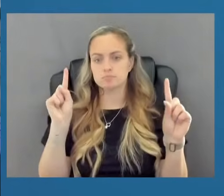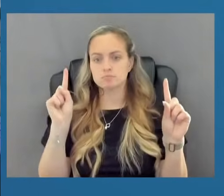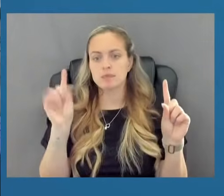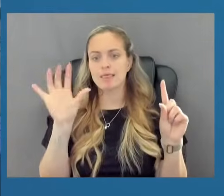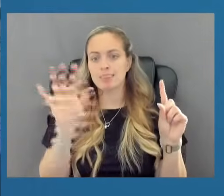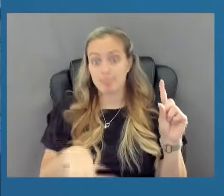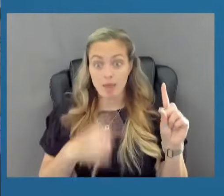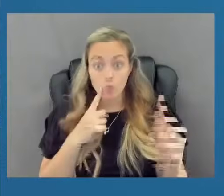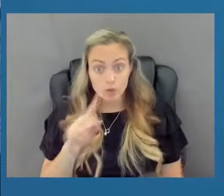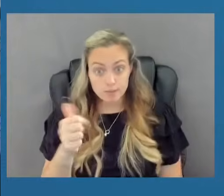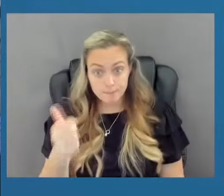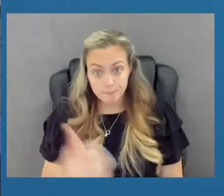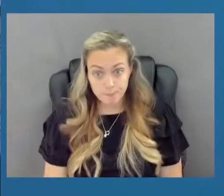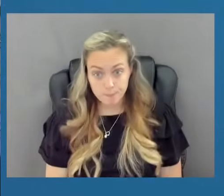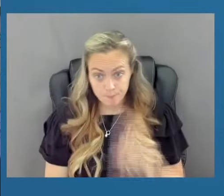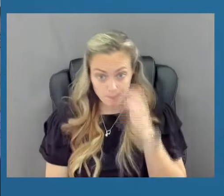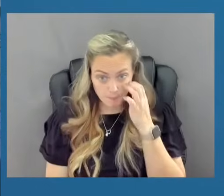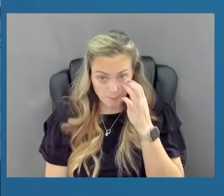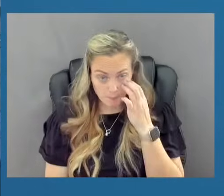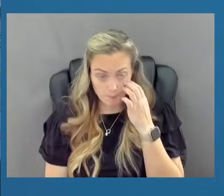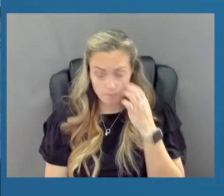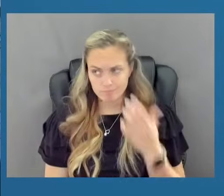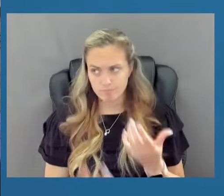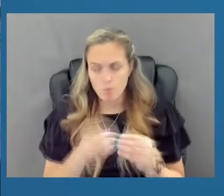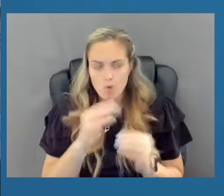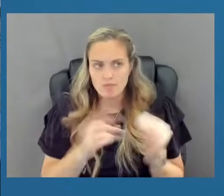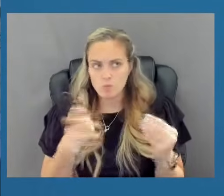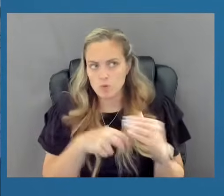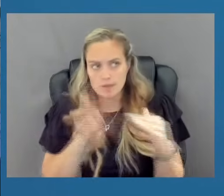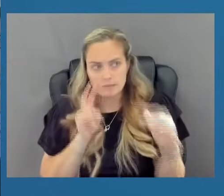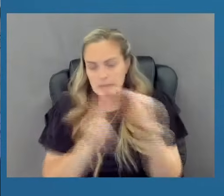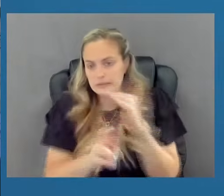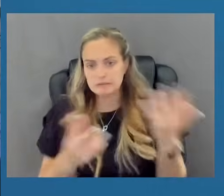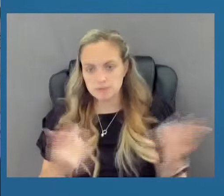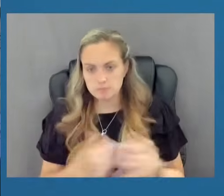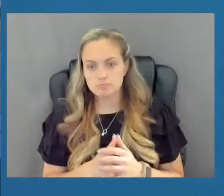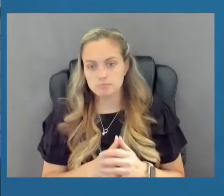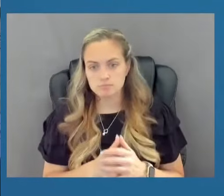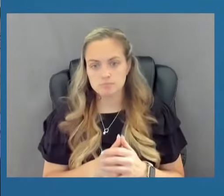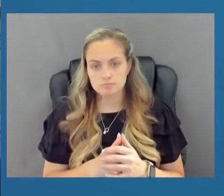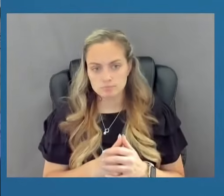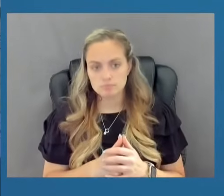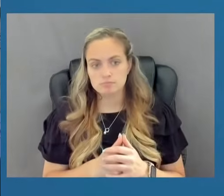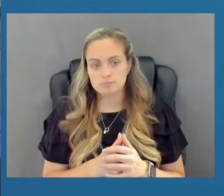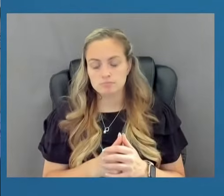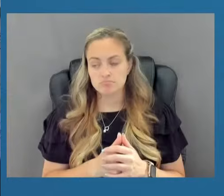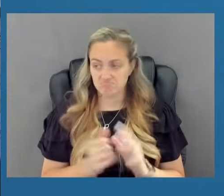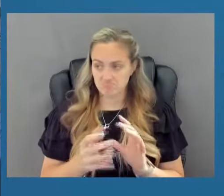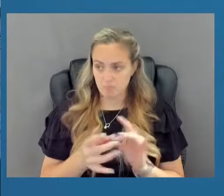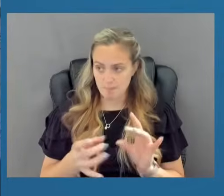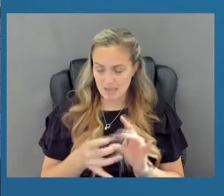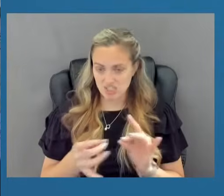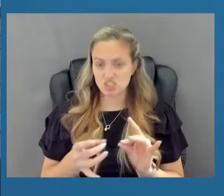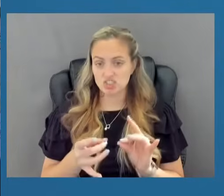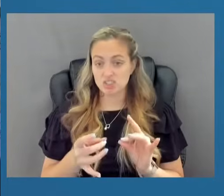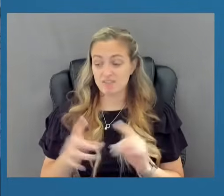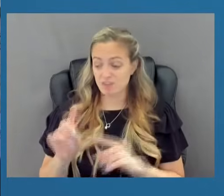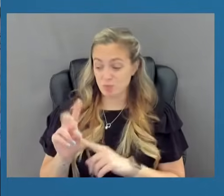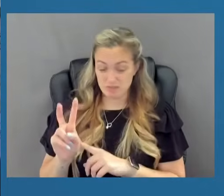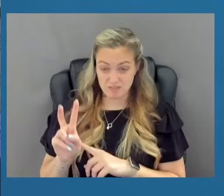working beyond all of our expectations. And also, as I mentioned, the scourge of domestic